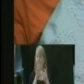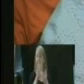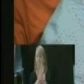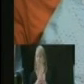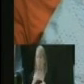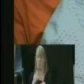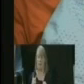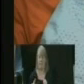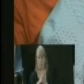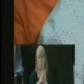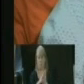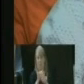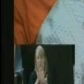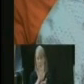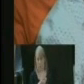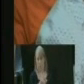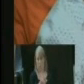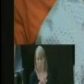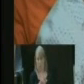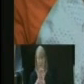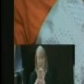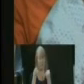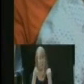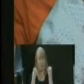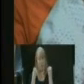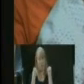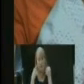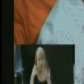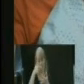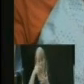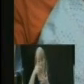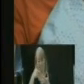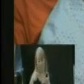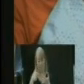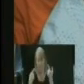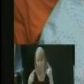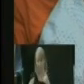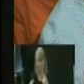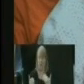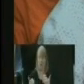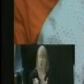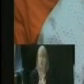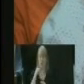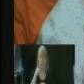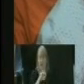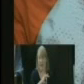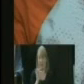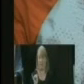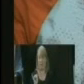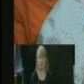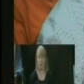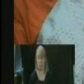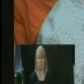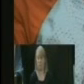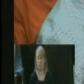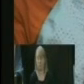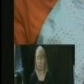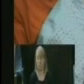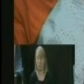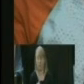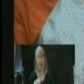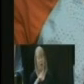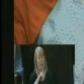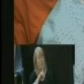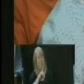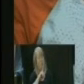school. That was a lot, and we had a whole new staff. So I really needed that